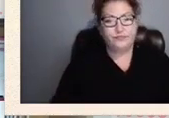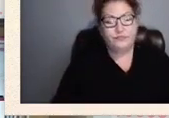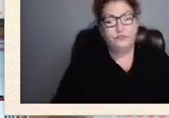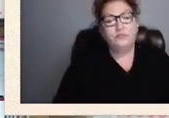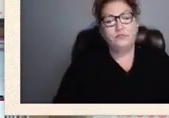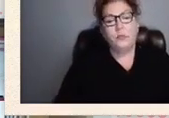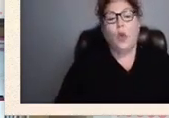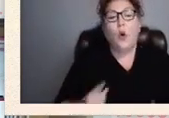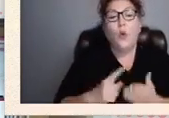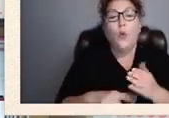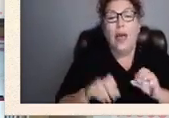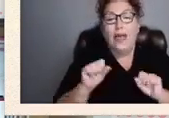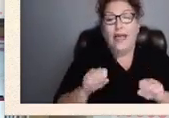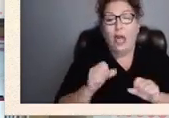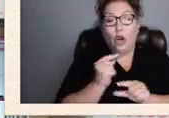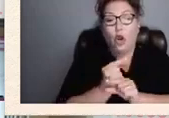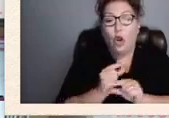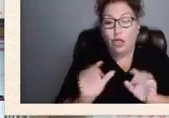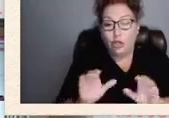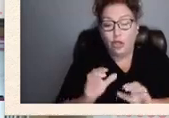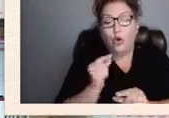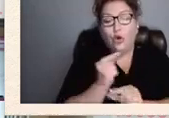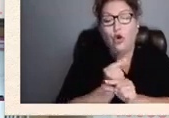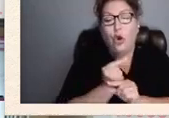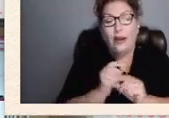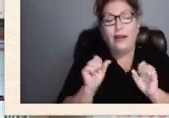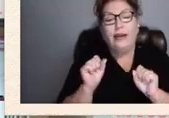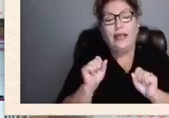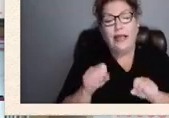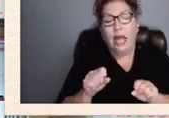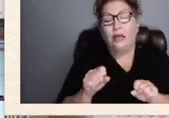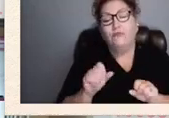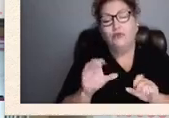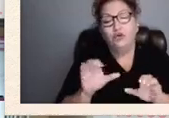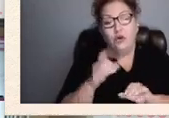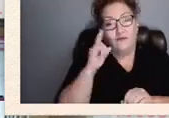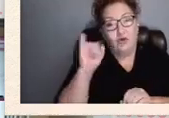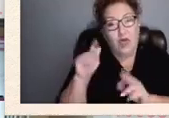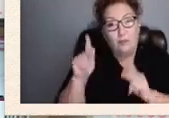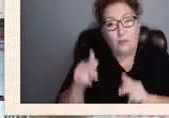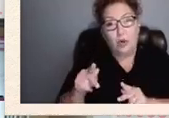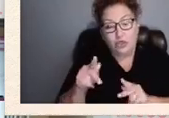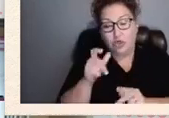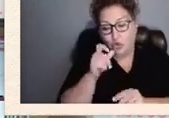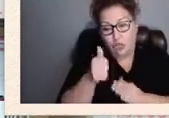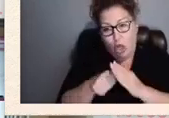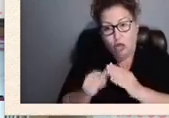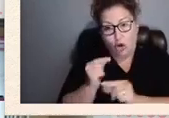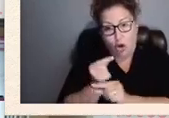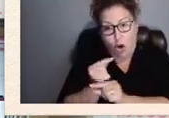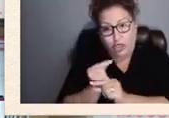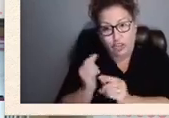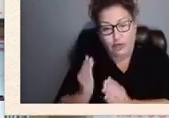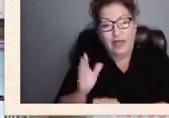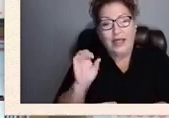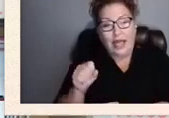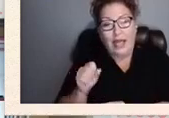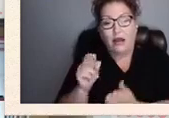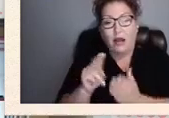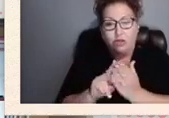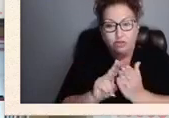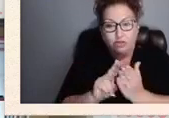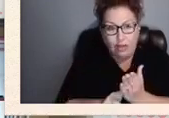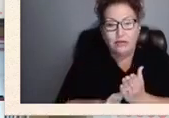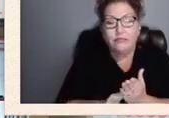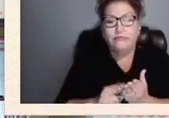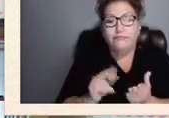can a guardian do? So a guardian can do on behalf of a person under guardianship, they can enter into contracts, they can